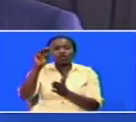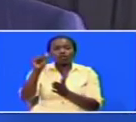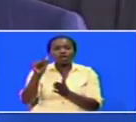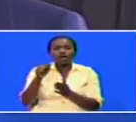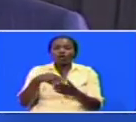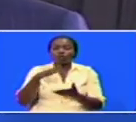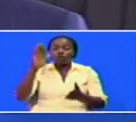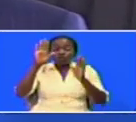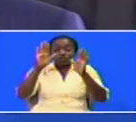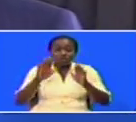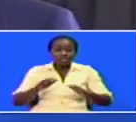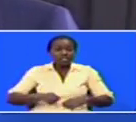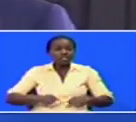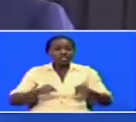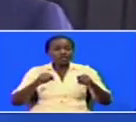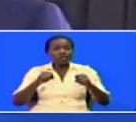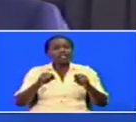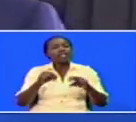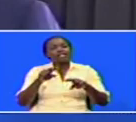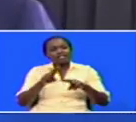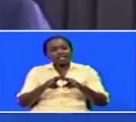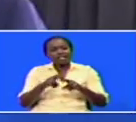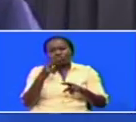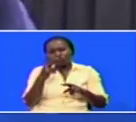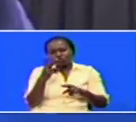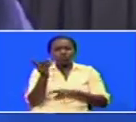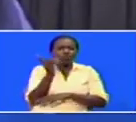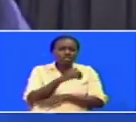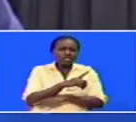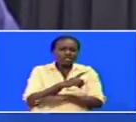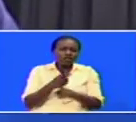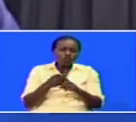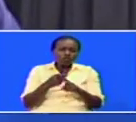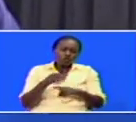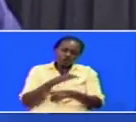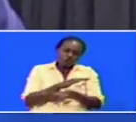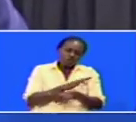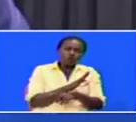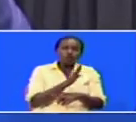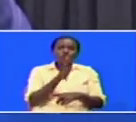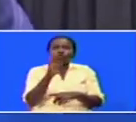who sat with us for two consecutive days from morning to 10 o'clock.